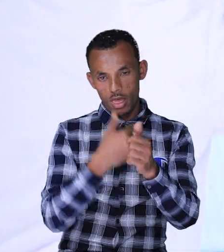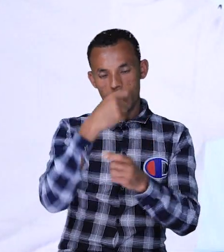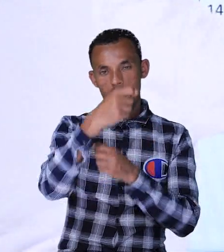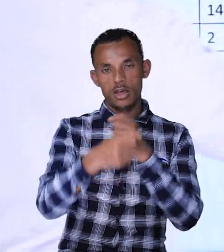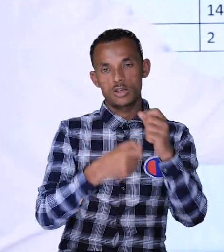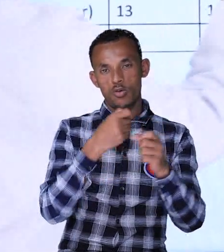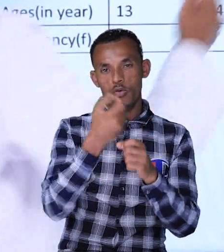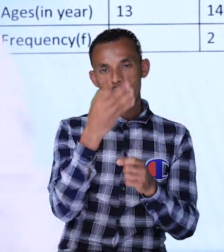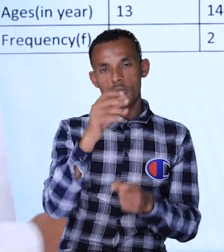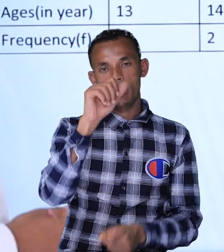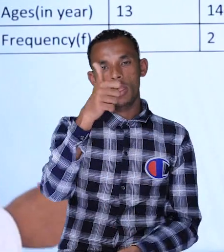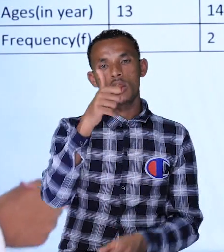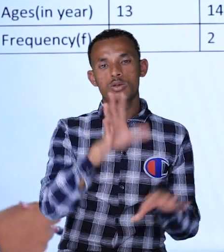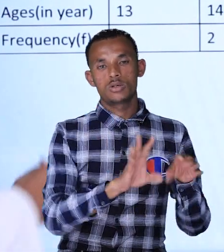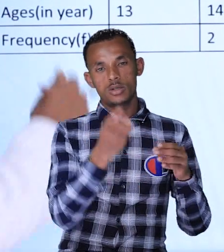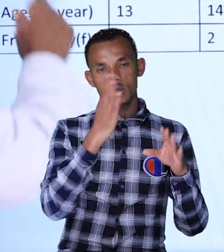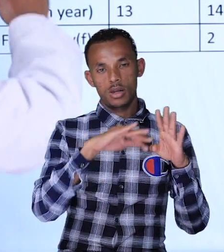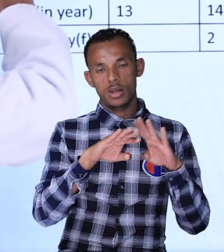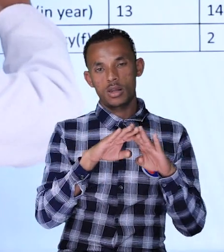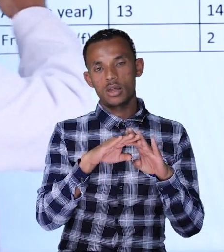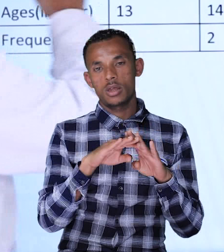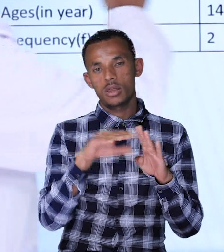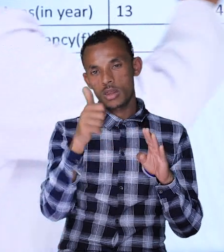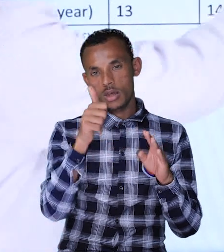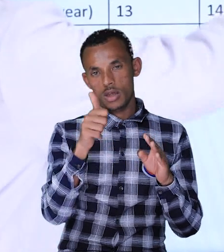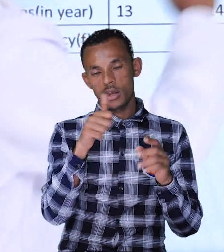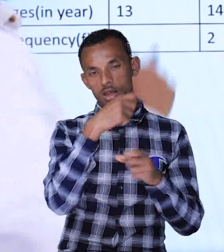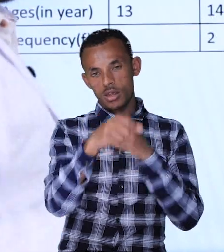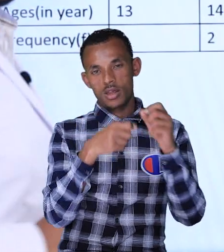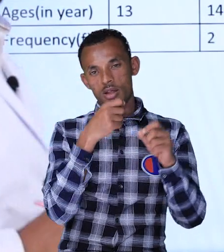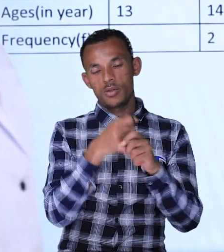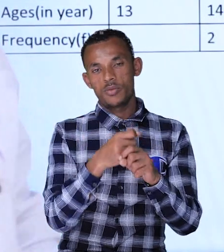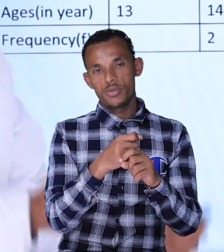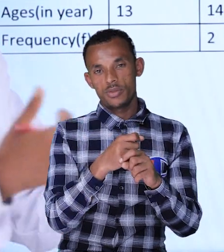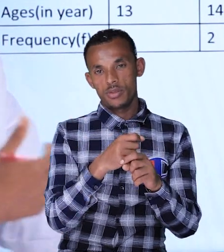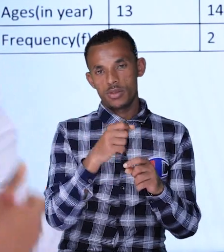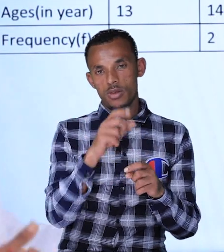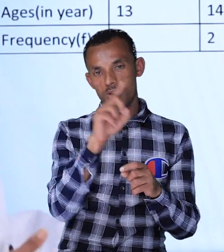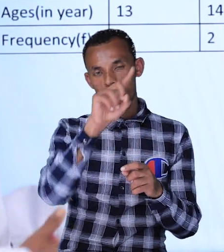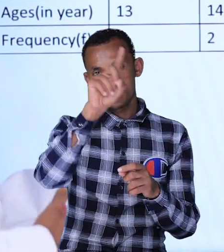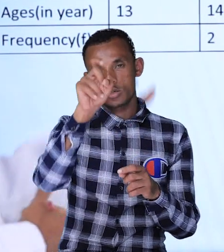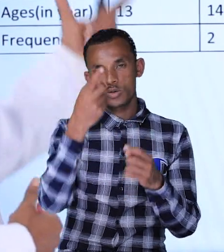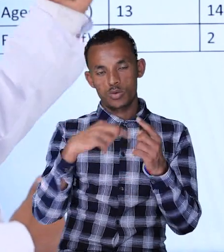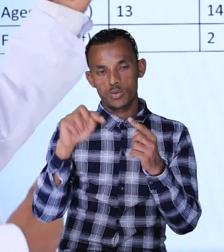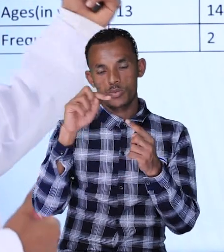10 students in tabular form. The ages of 10 students given here, you